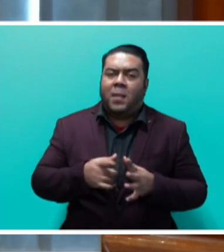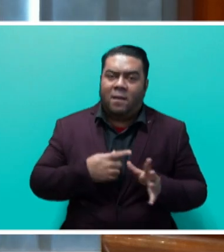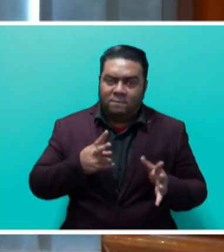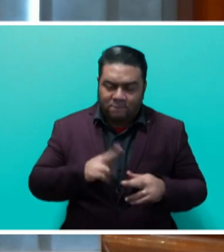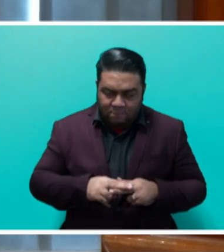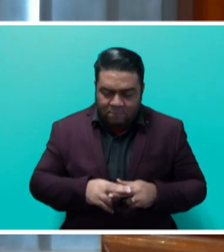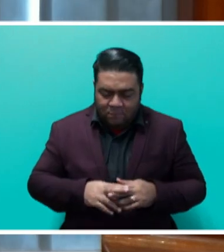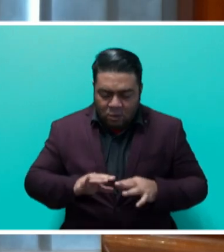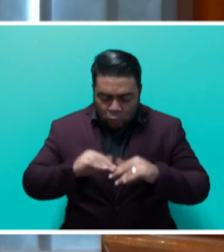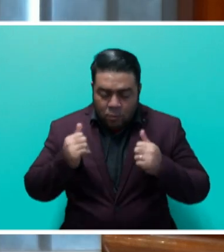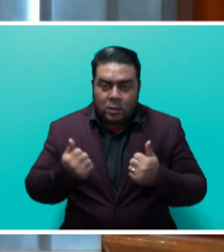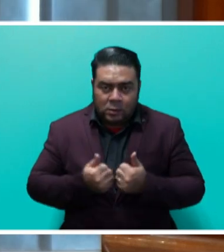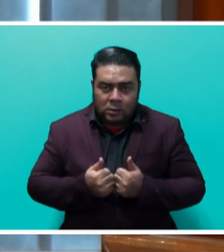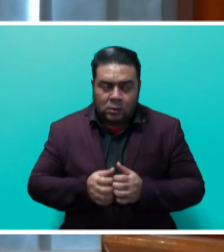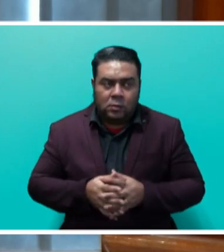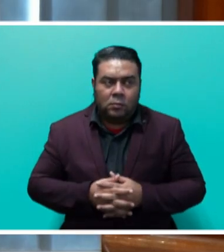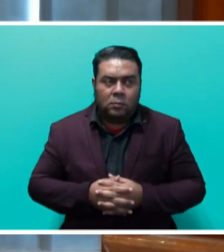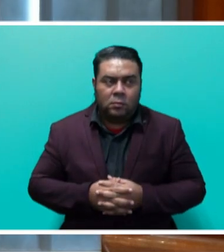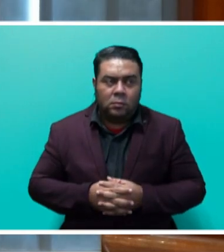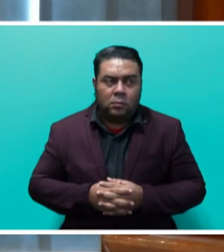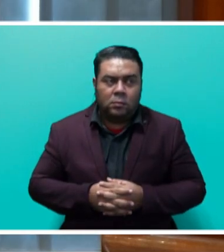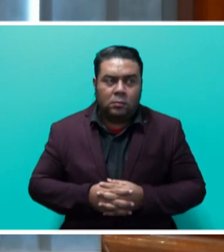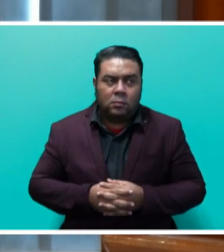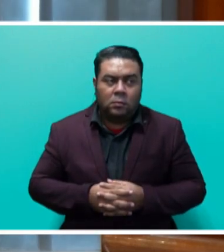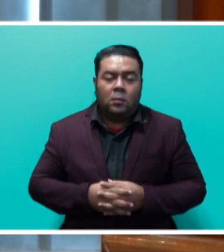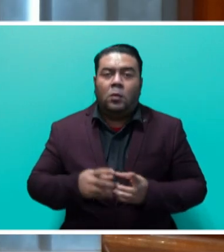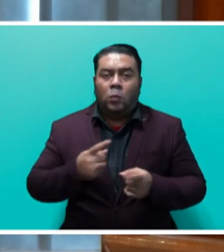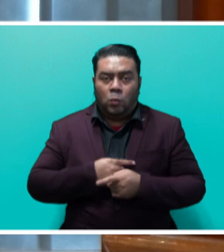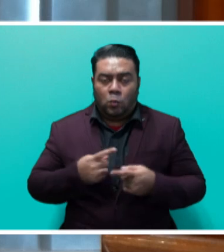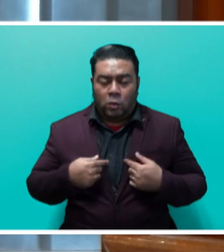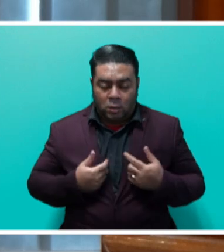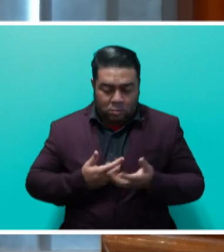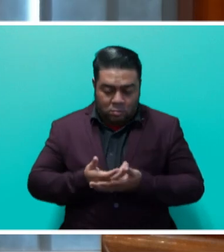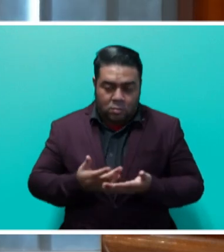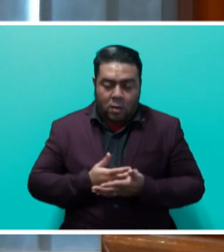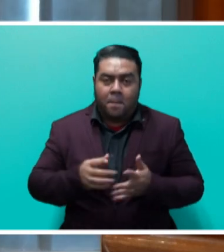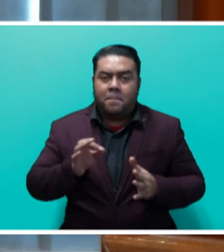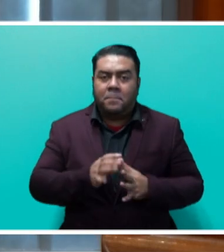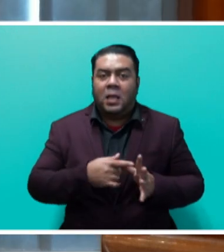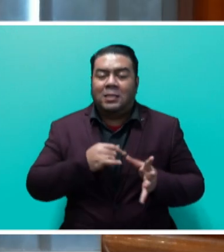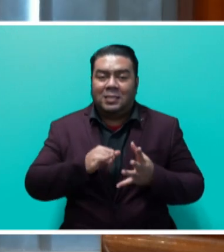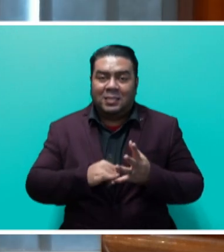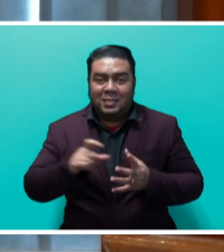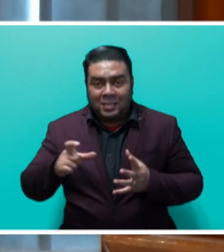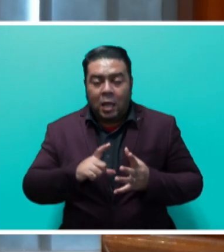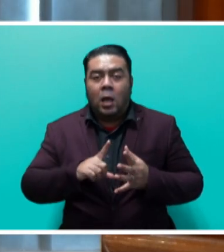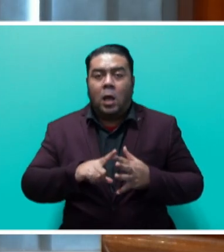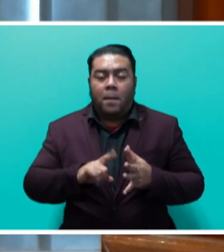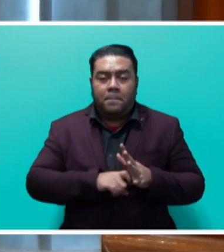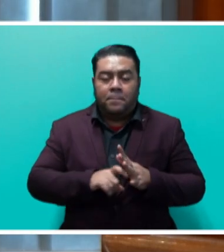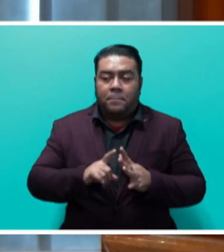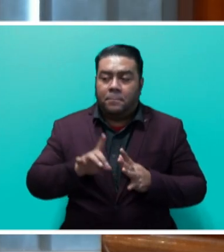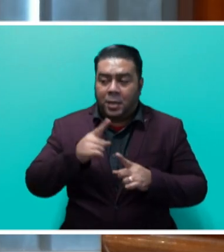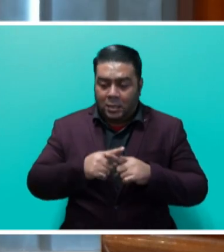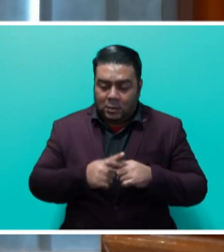ratified the IPEF agreement, Honourable Speaker. We are in discussions on PESA Plus with the Australian government,